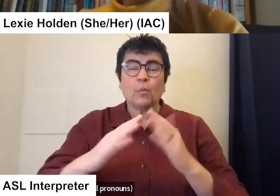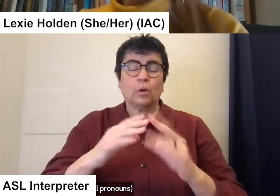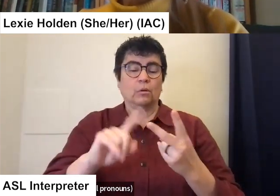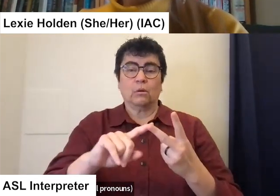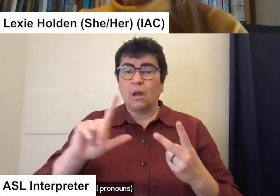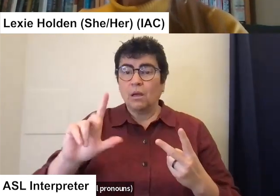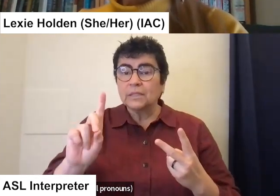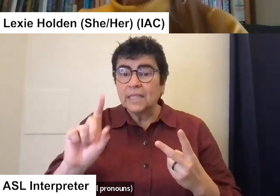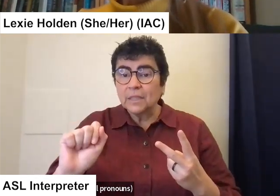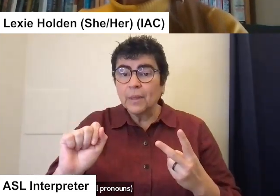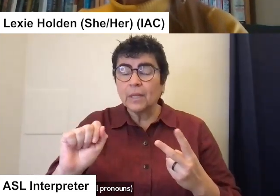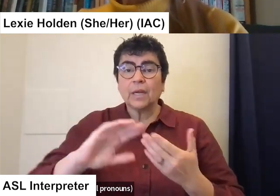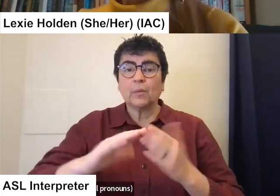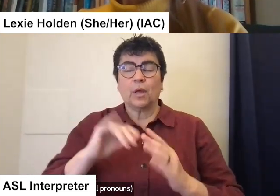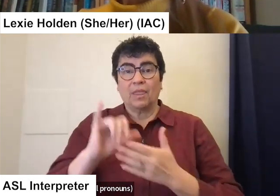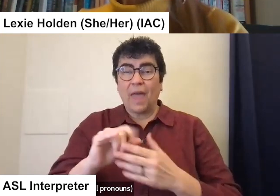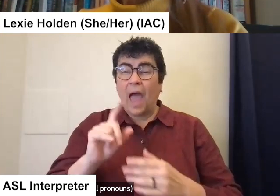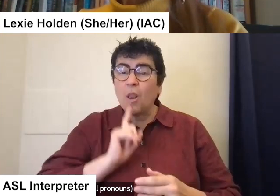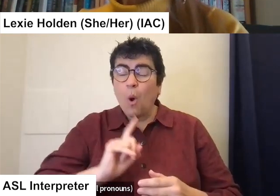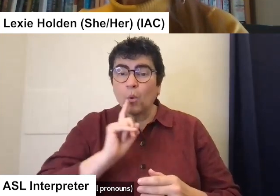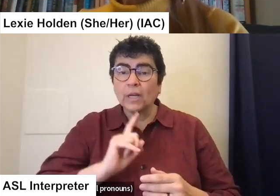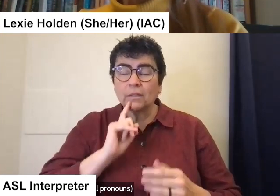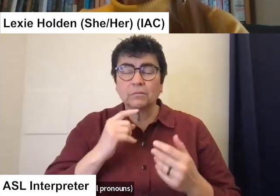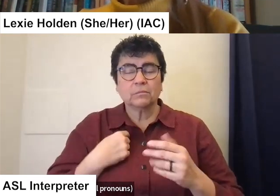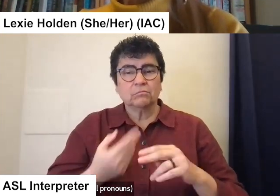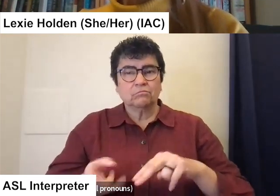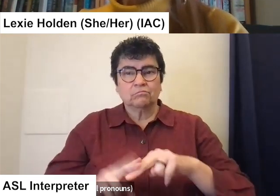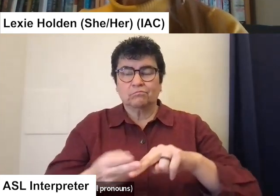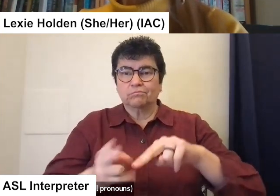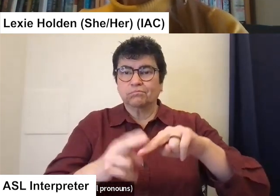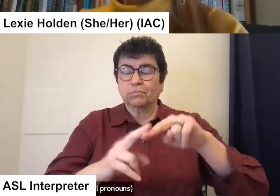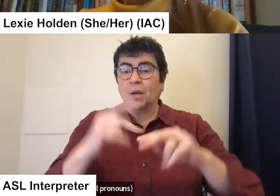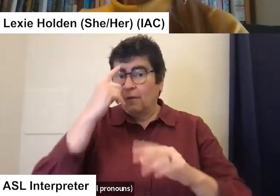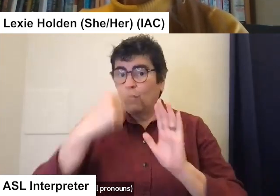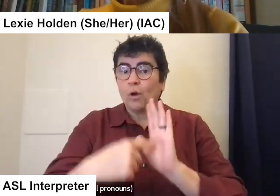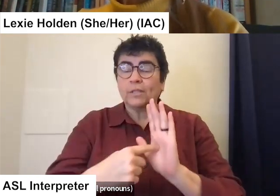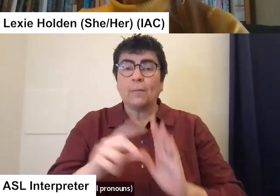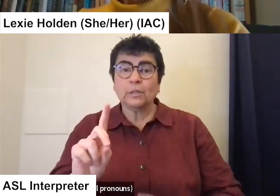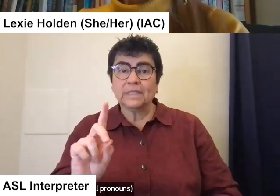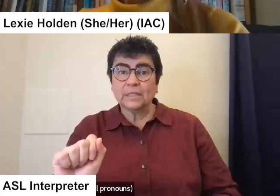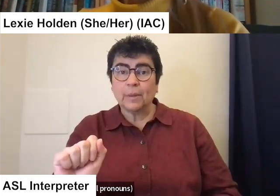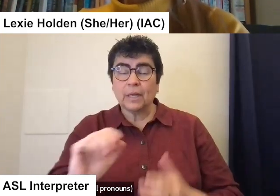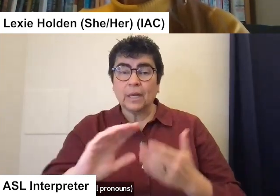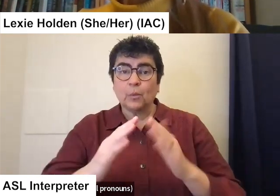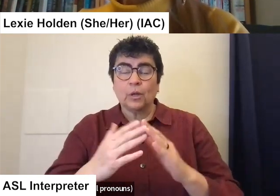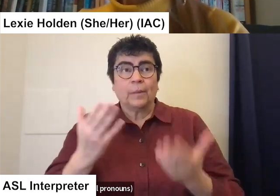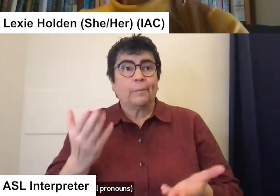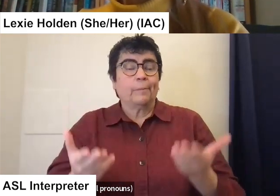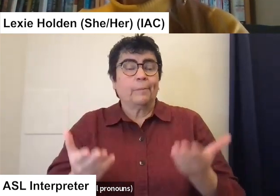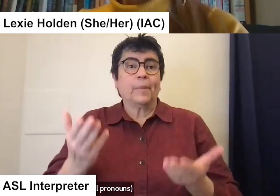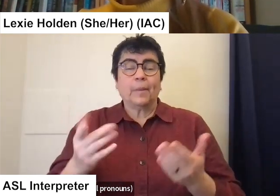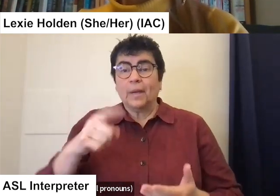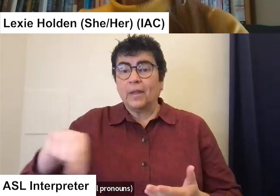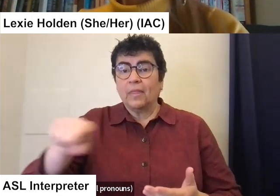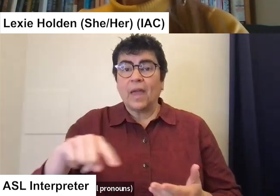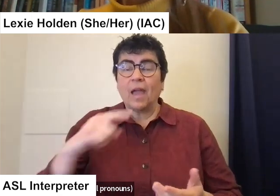communities, that loneliness has increased because, for example, for the disability community, it might be that they